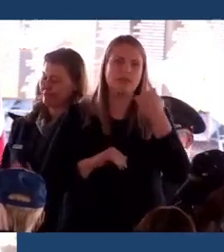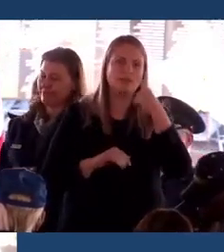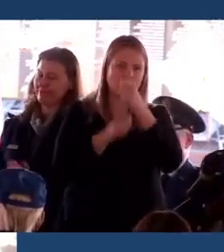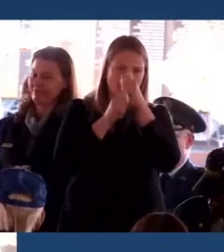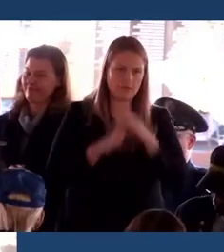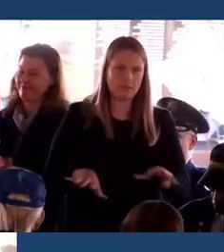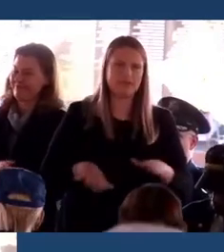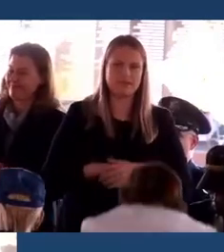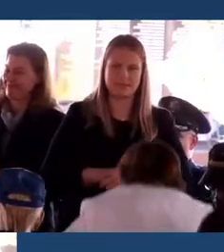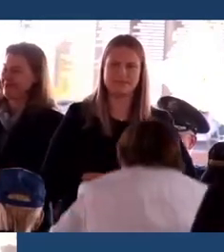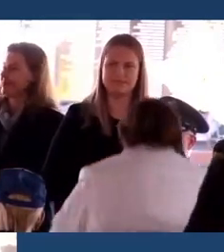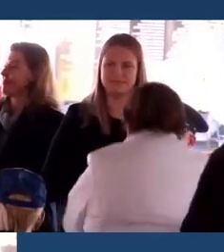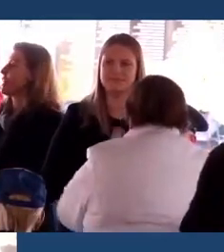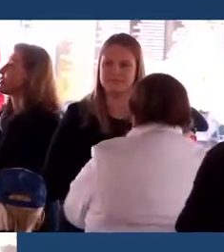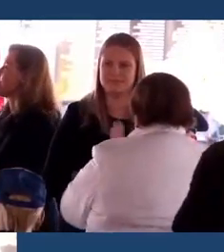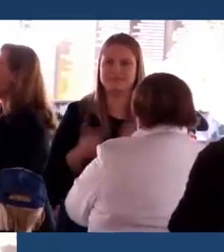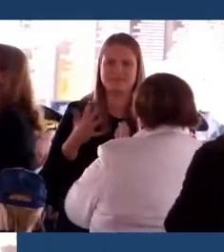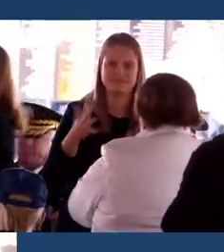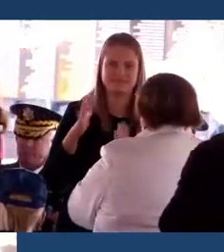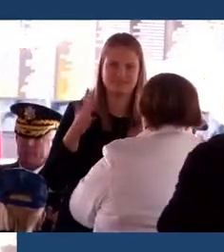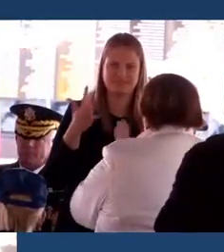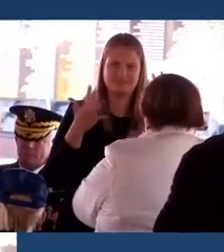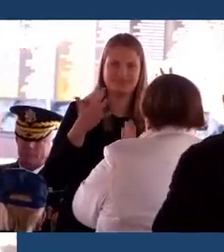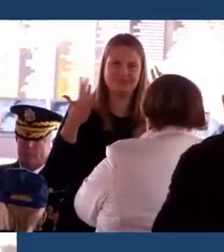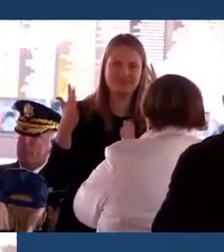blessing of this reflection today.